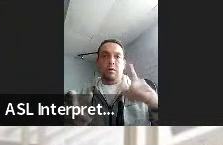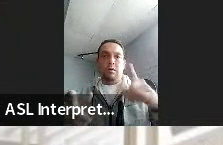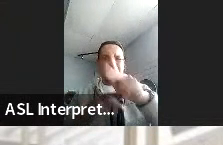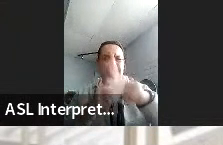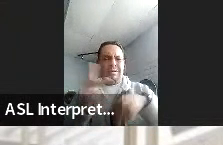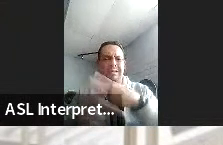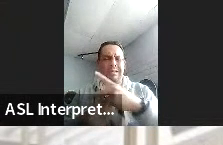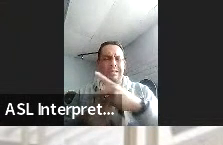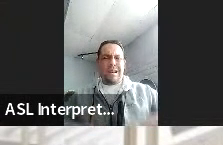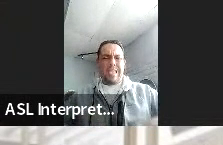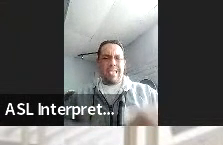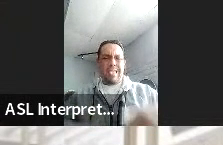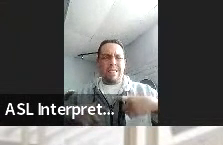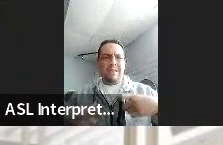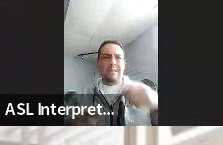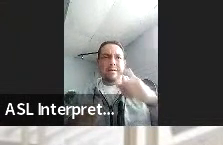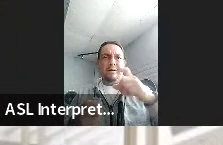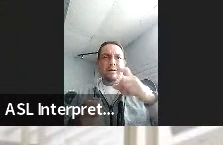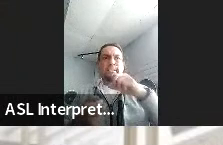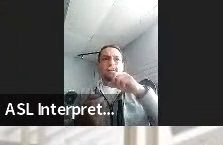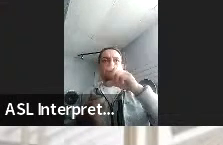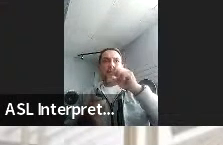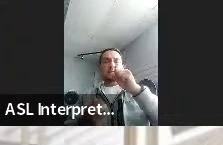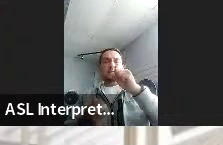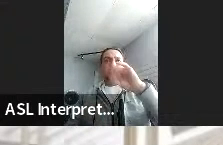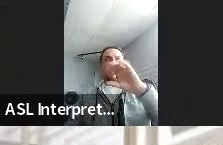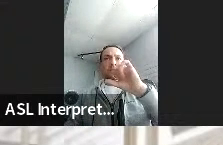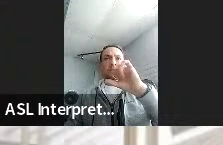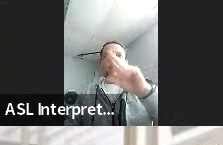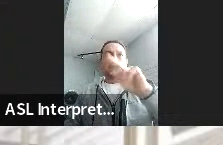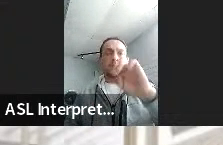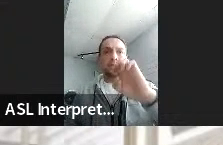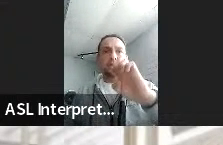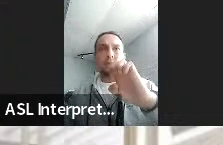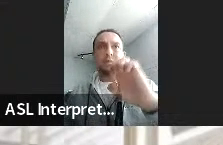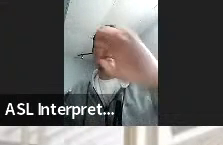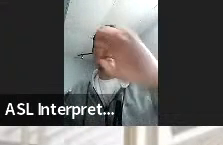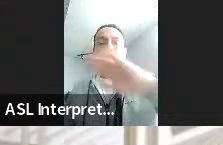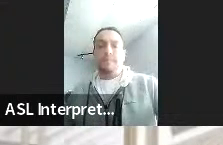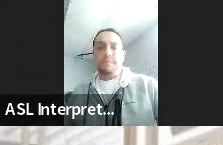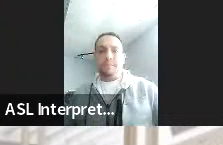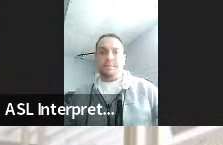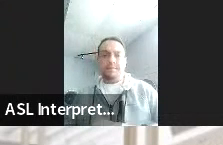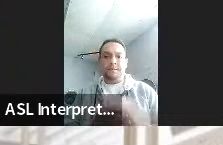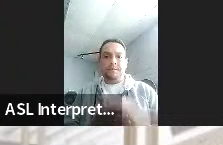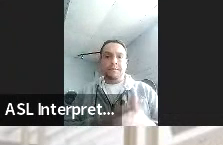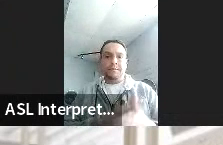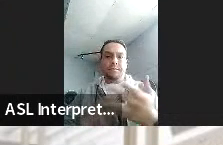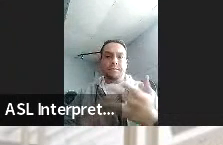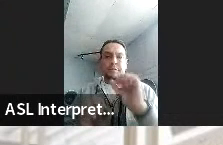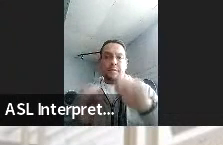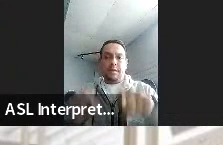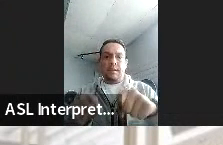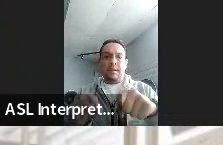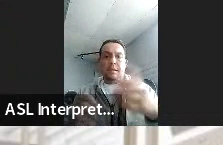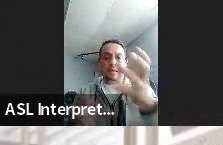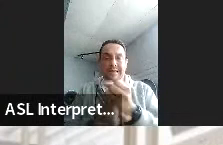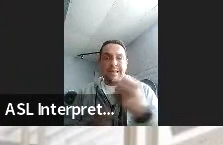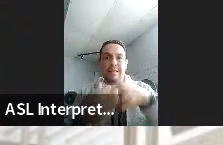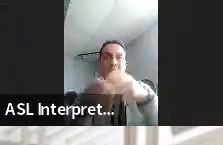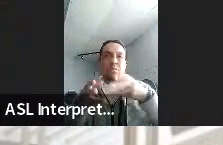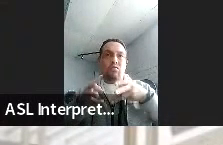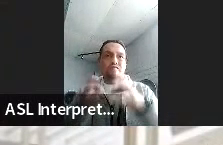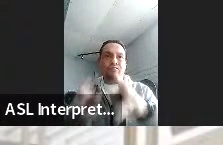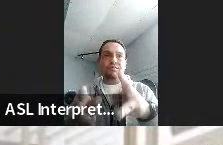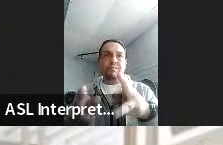in commercial areas so that innovative companies can grow without zoning getting in the way. And over the last few years, there's been some confusion as